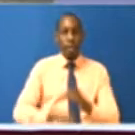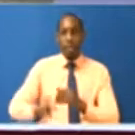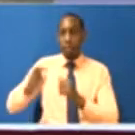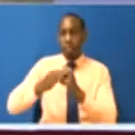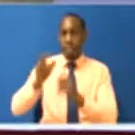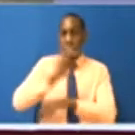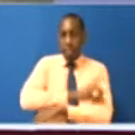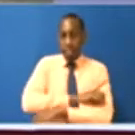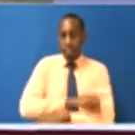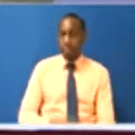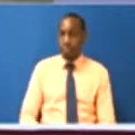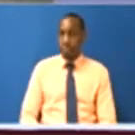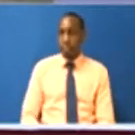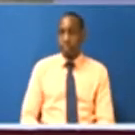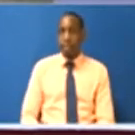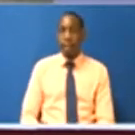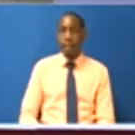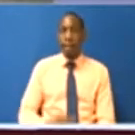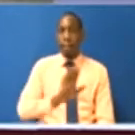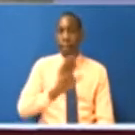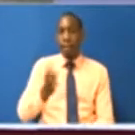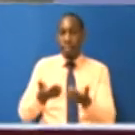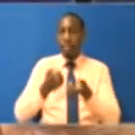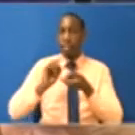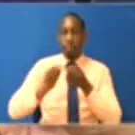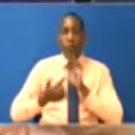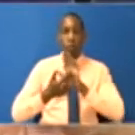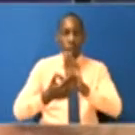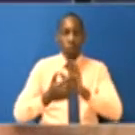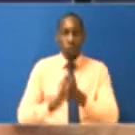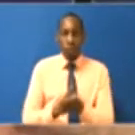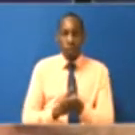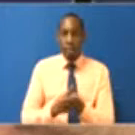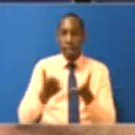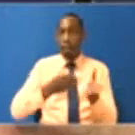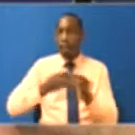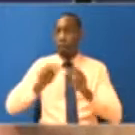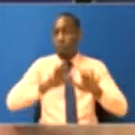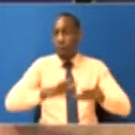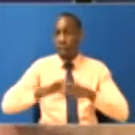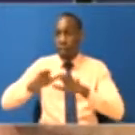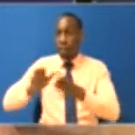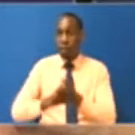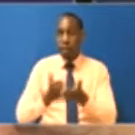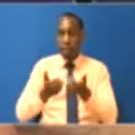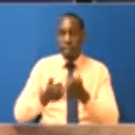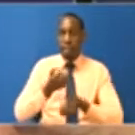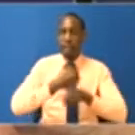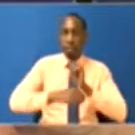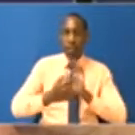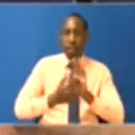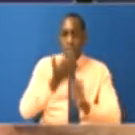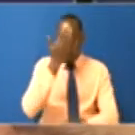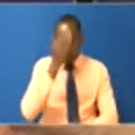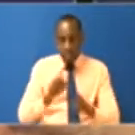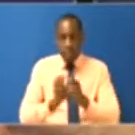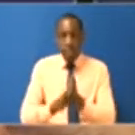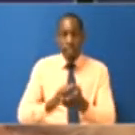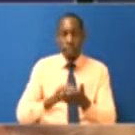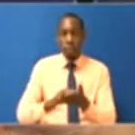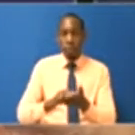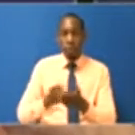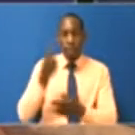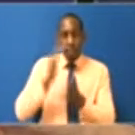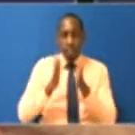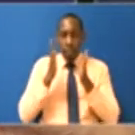so days well they need to be reflecting you see they're out on the campaign trail they need to practice humility they need to learn human rights based